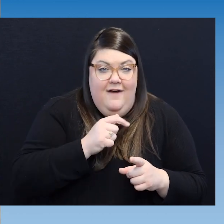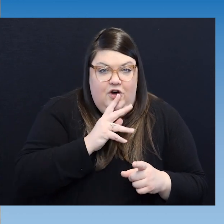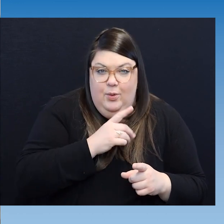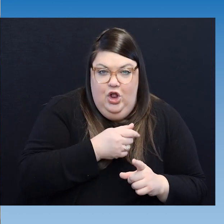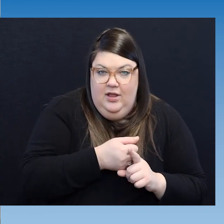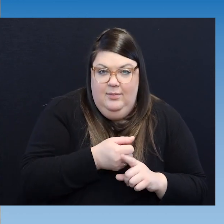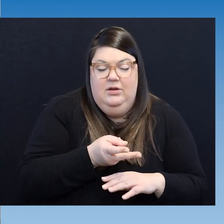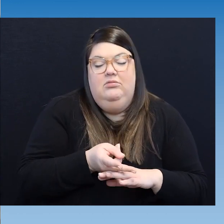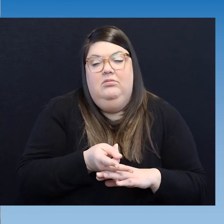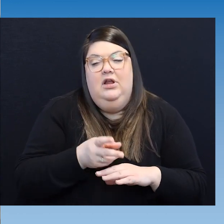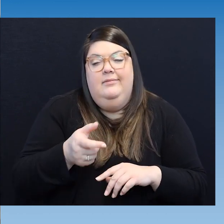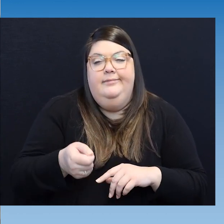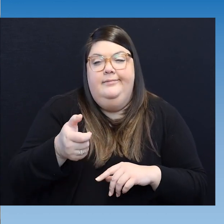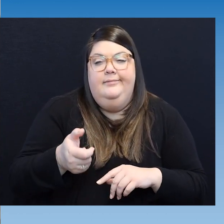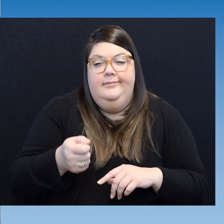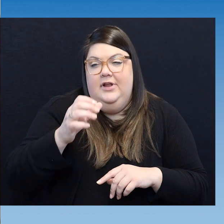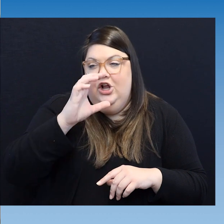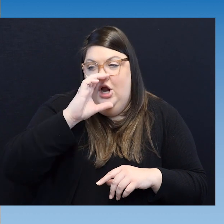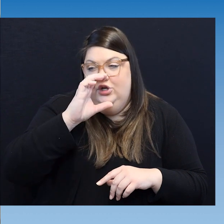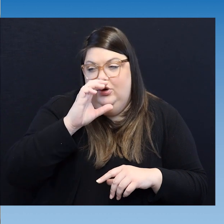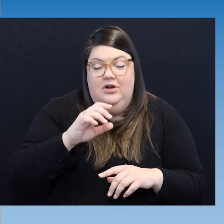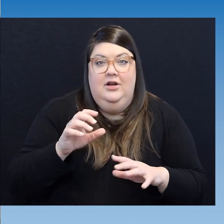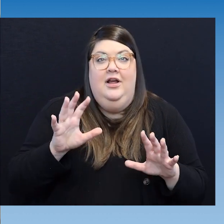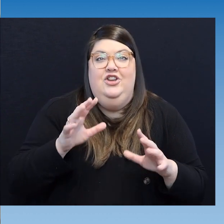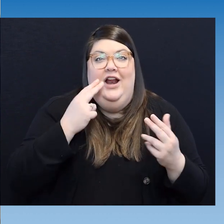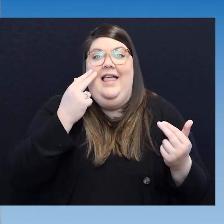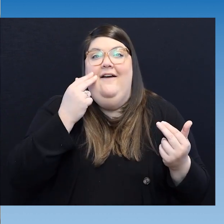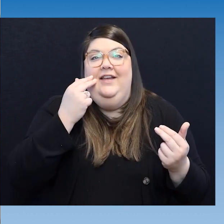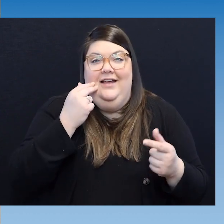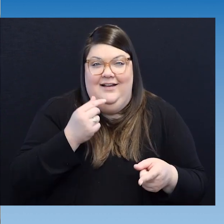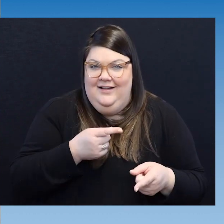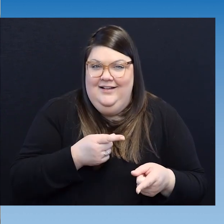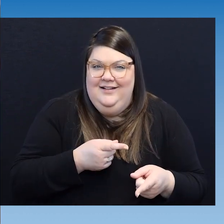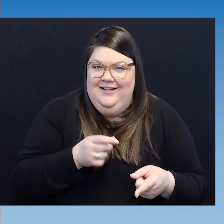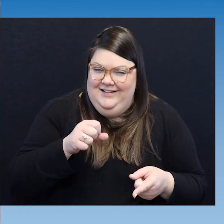verbal, really verbal, but all of a sudden, you know, you put on the cartoons and she started hysterically laughing.